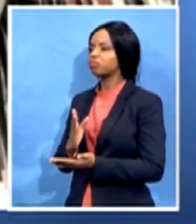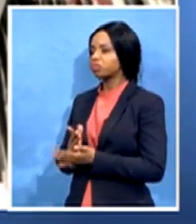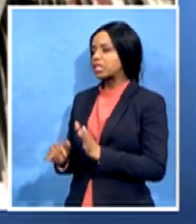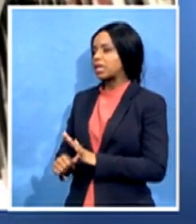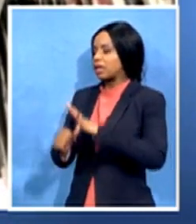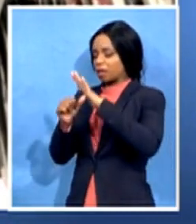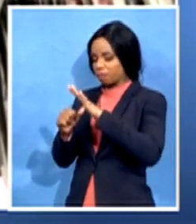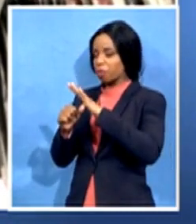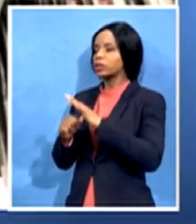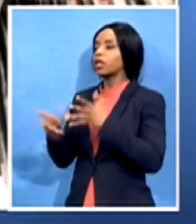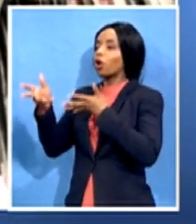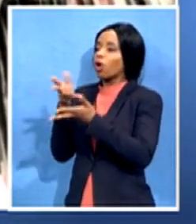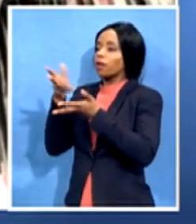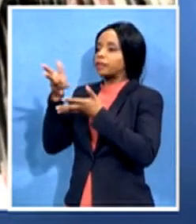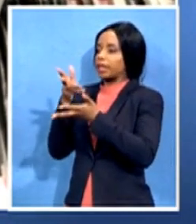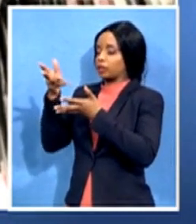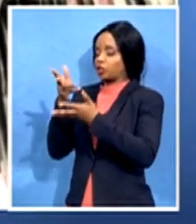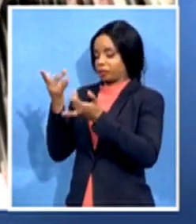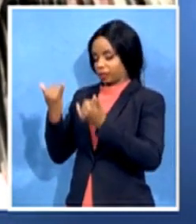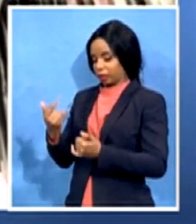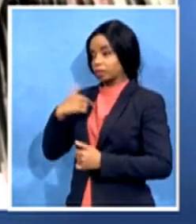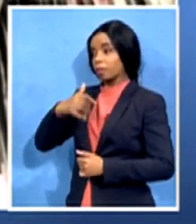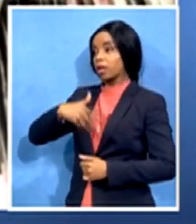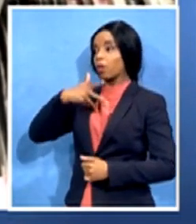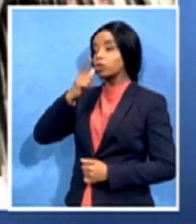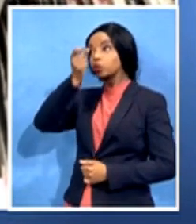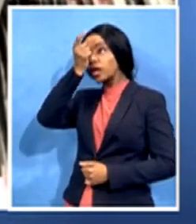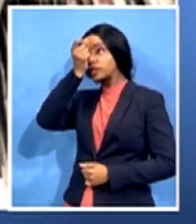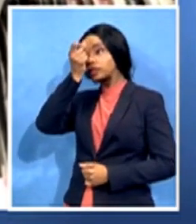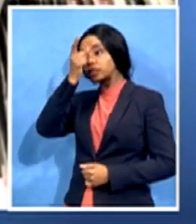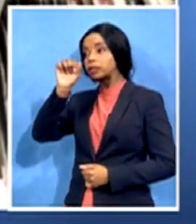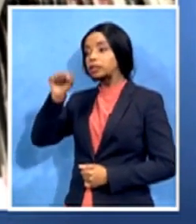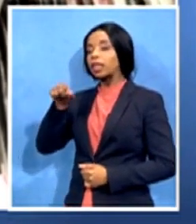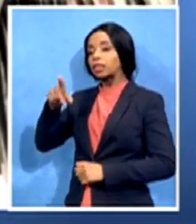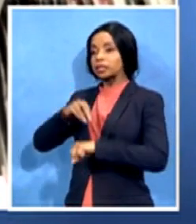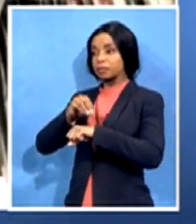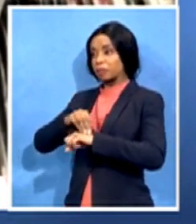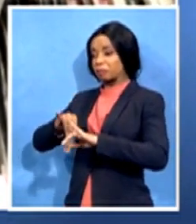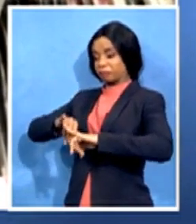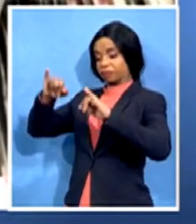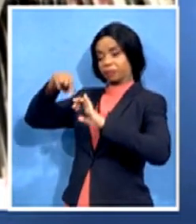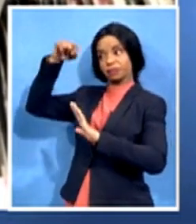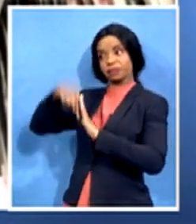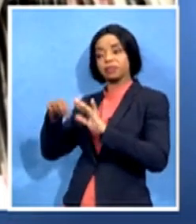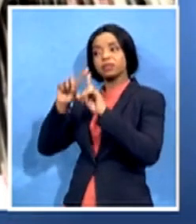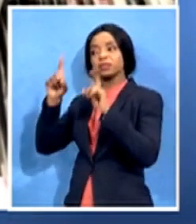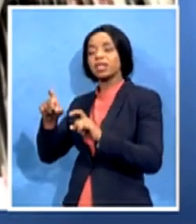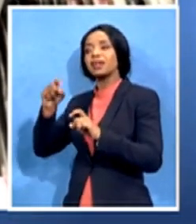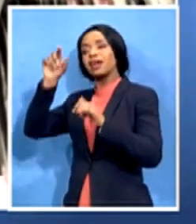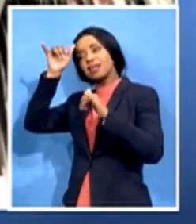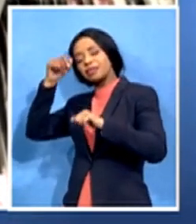a sense of how dire this problem is of stock theft in the Eastern Cape.